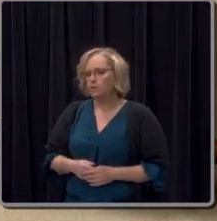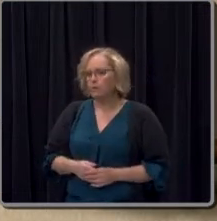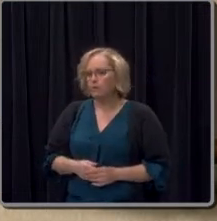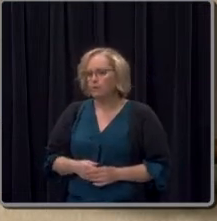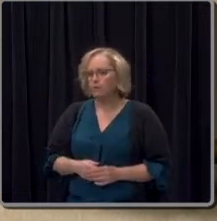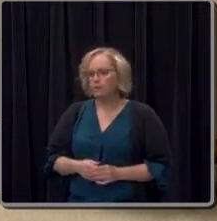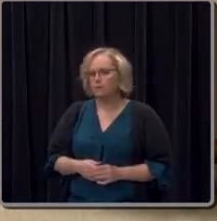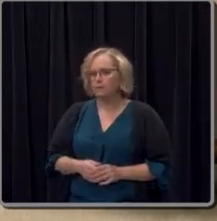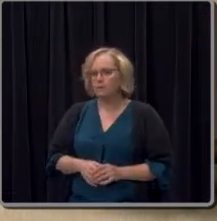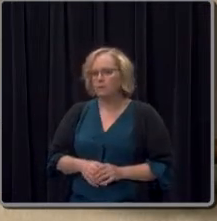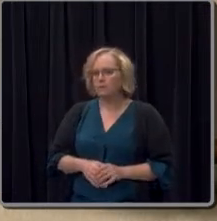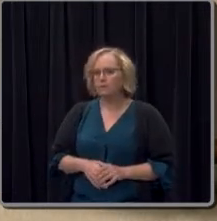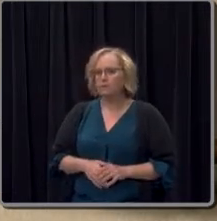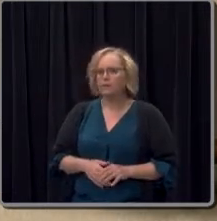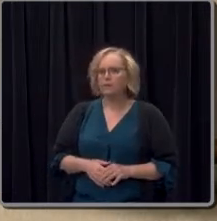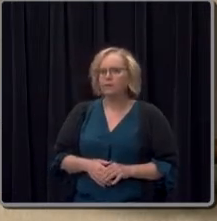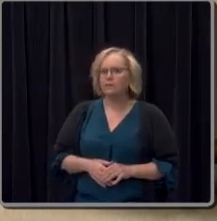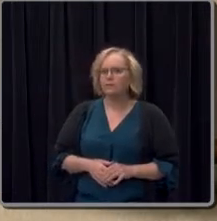Sorry.